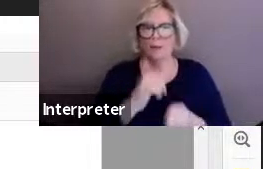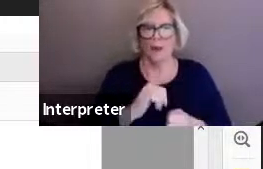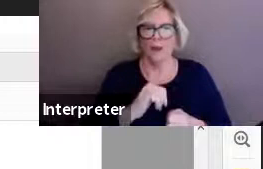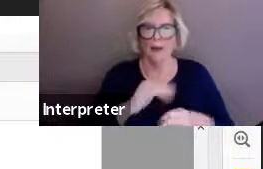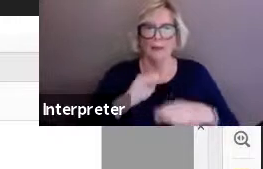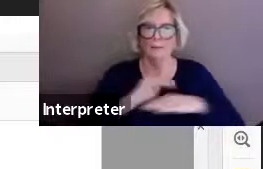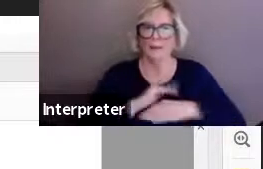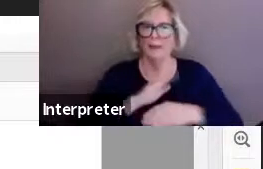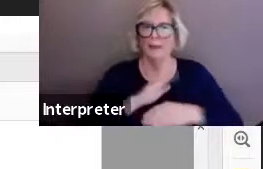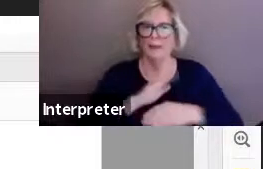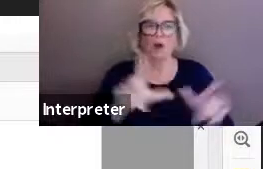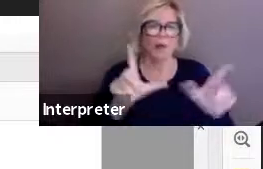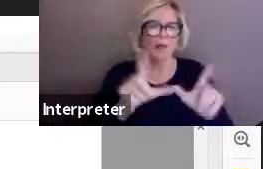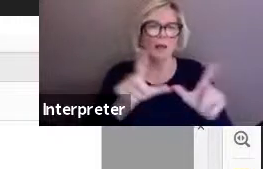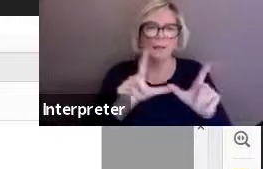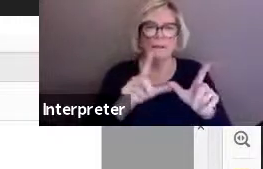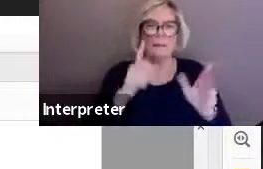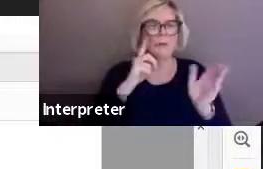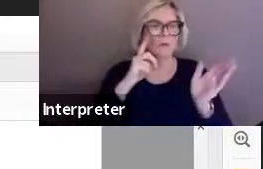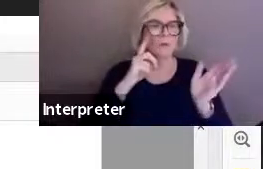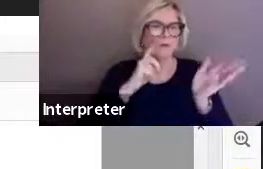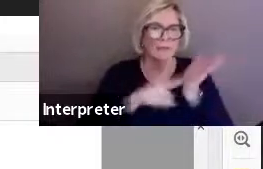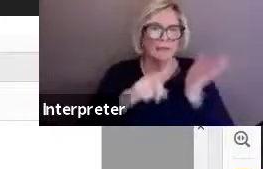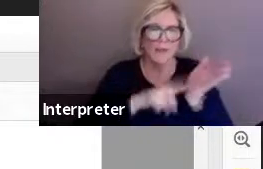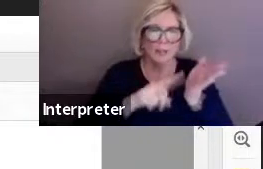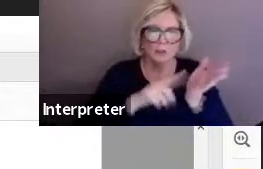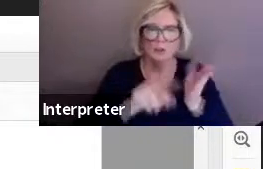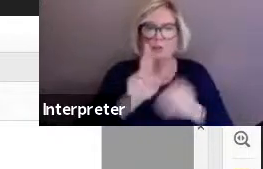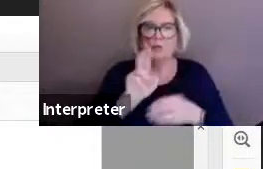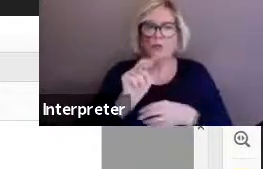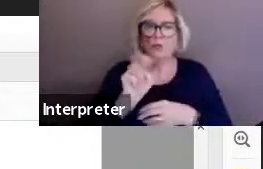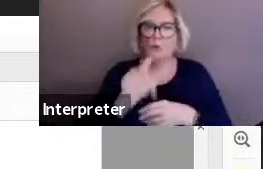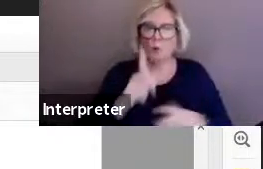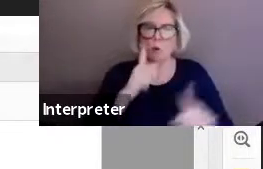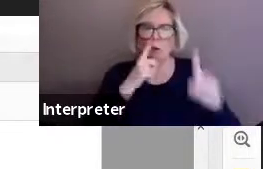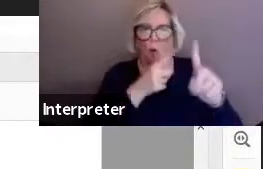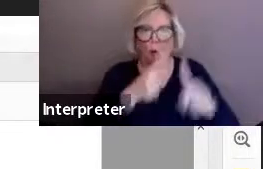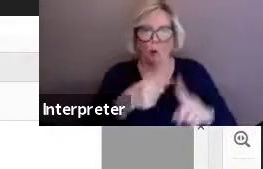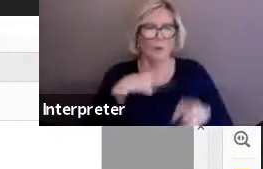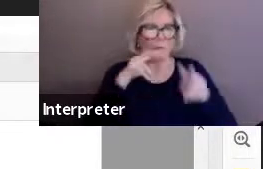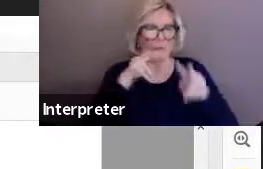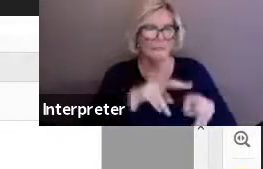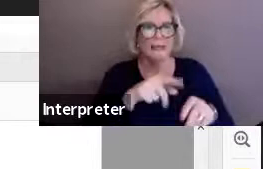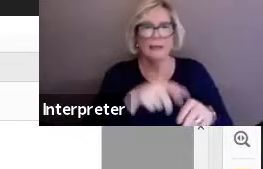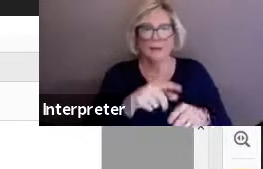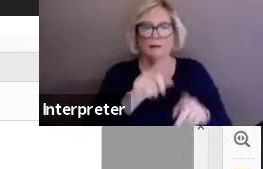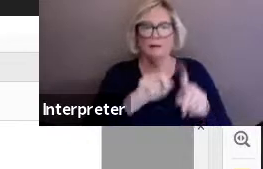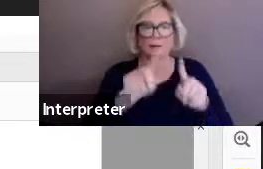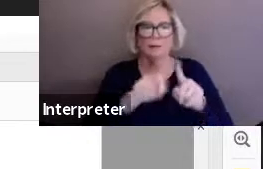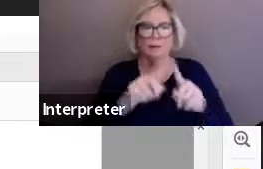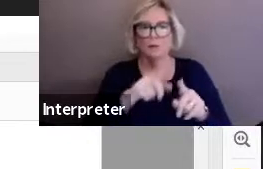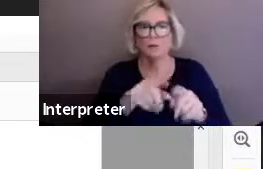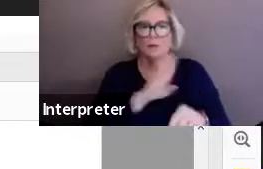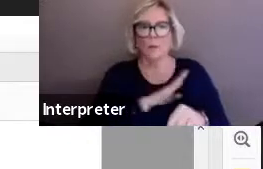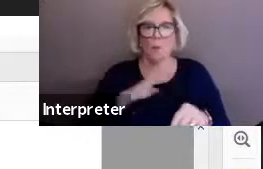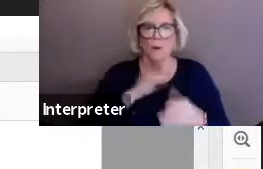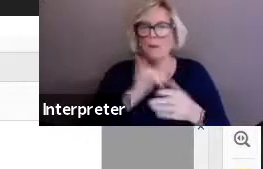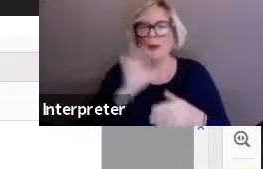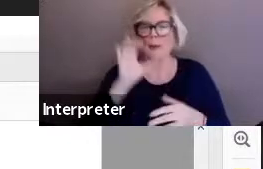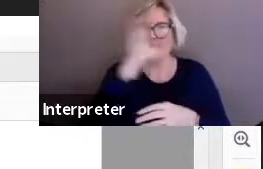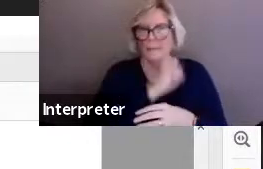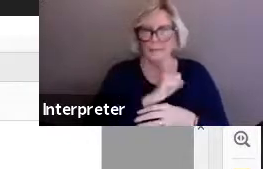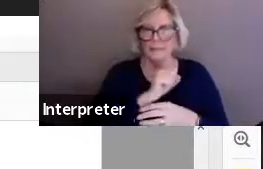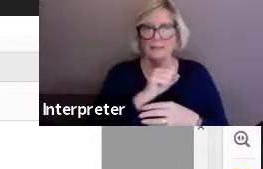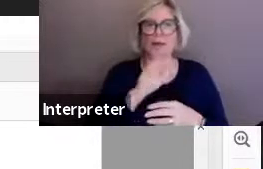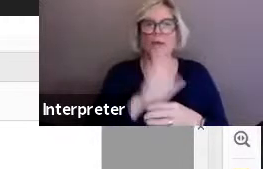licensing, investigation, and renewal goals. And what I'm showing here is the number of boards that have missed each one of these goals in the last